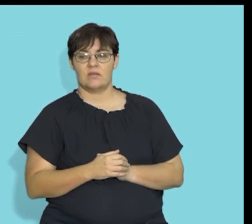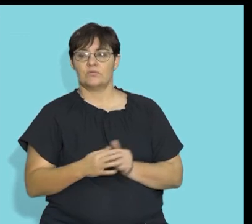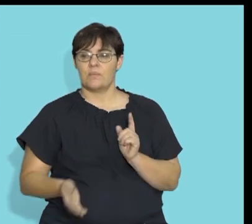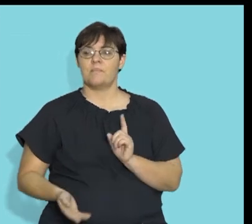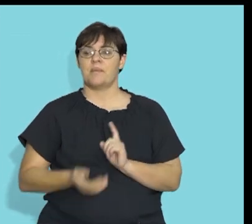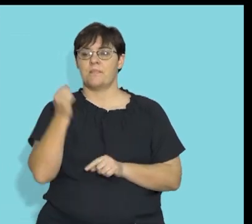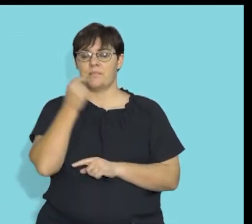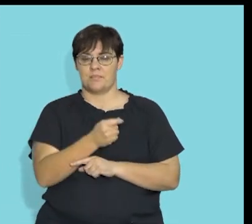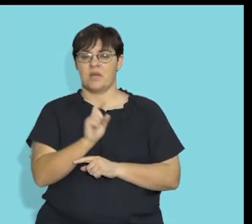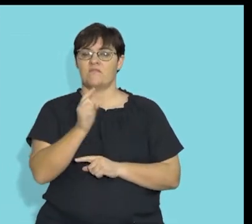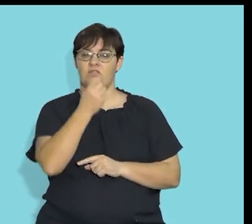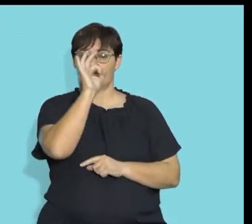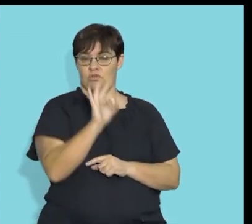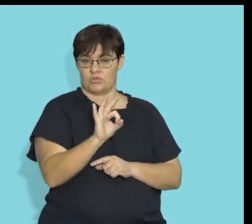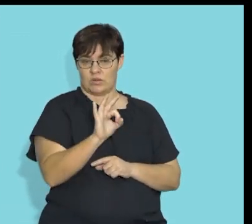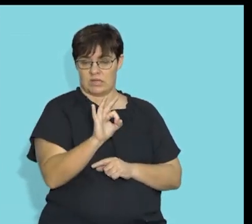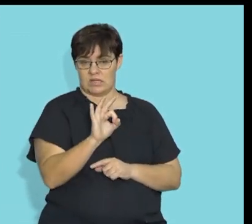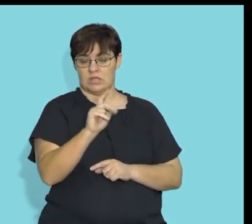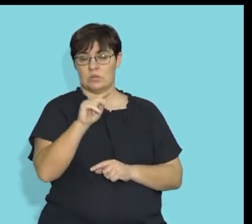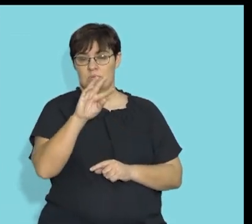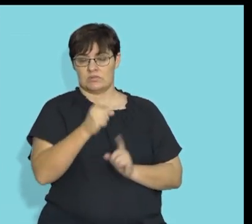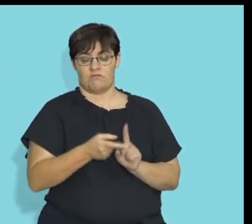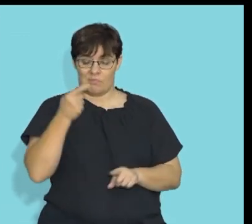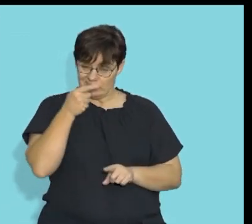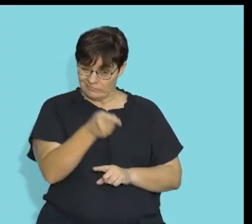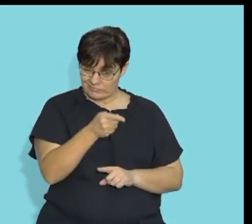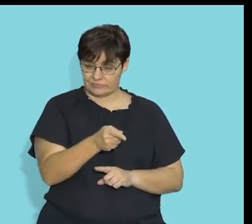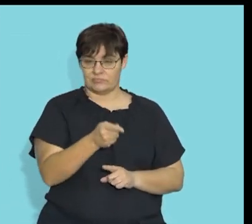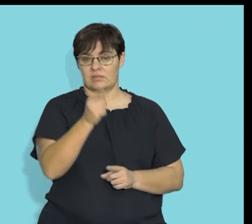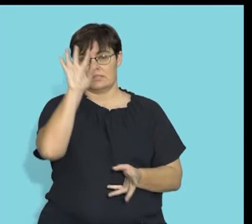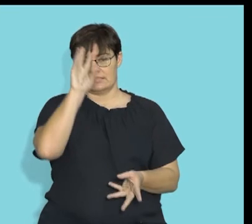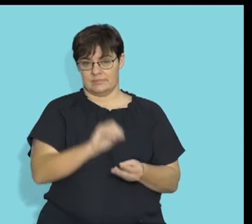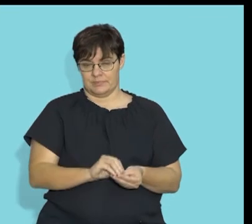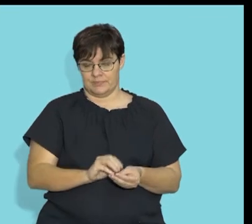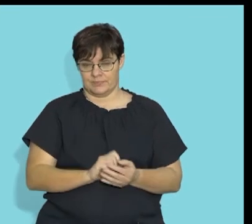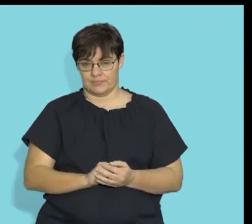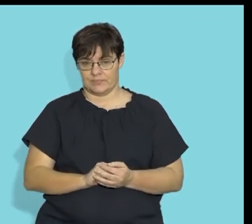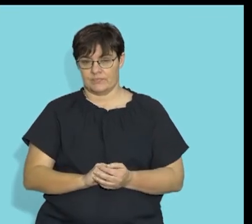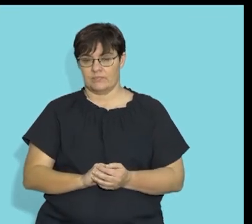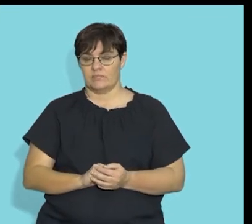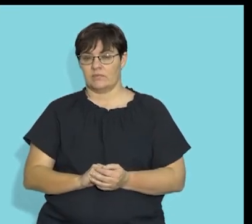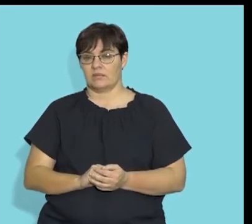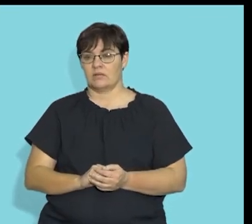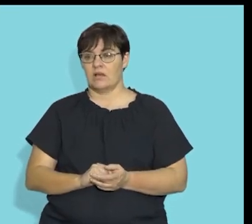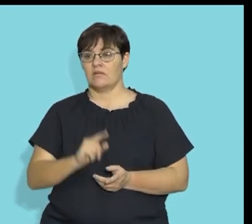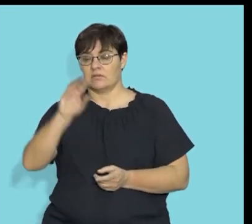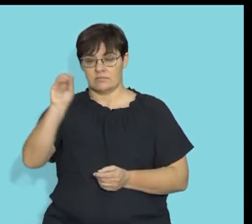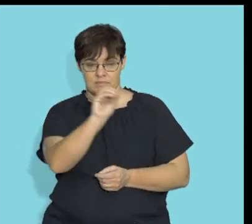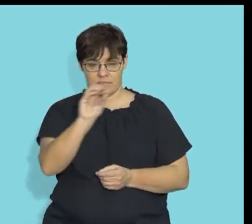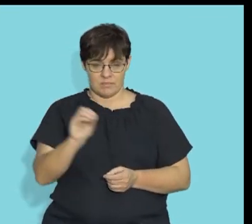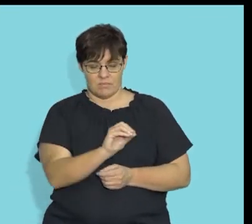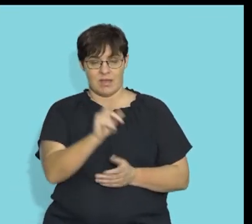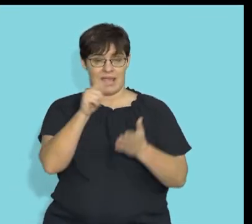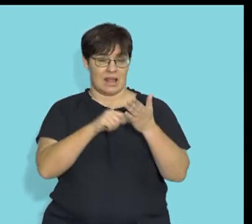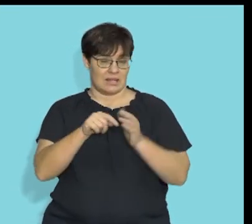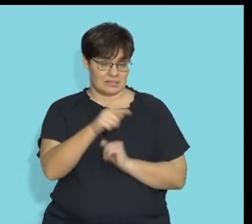to 5 to find the first 3 terms of this particular sum. So if you plug